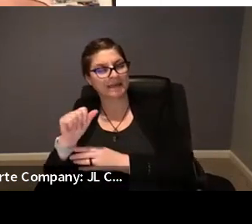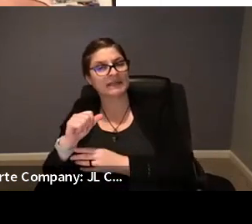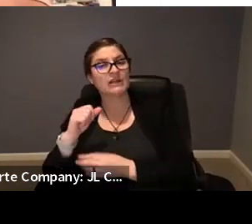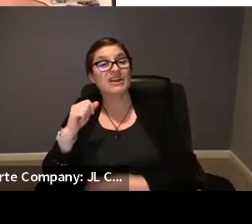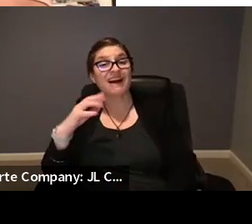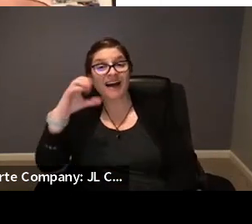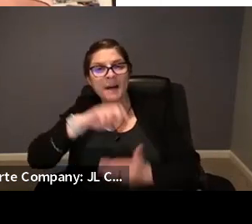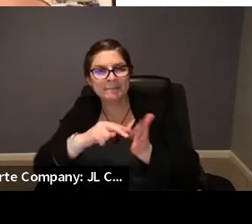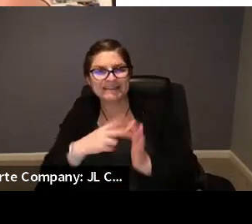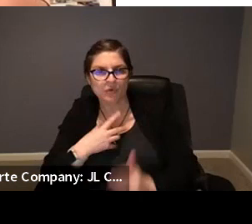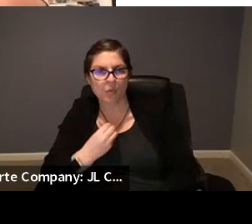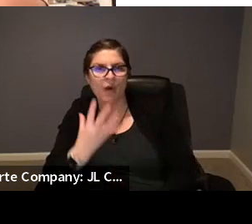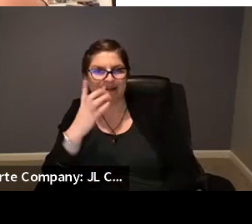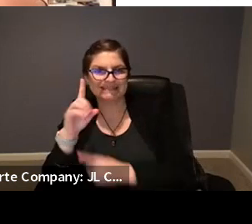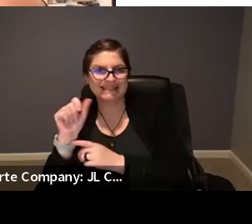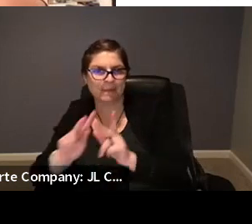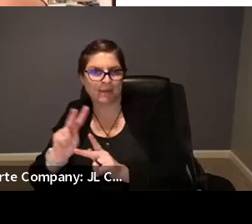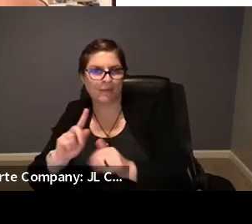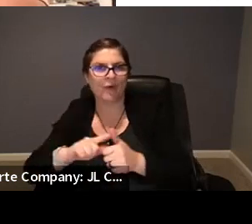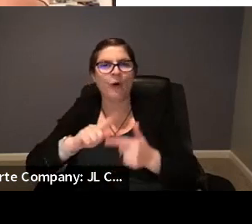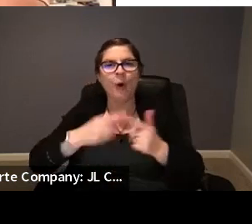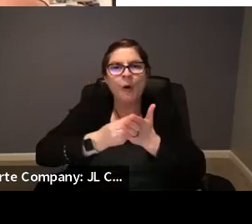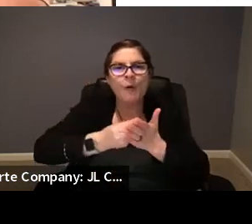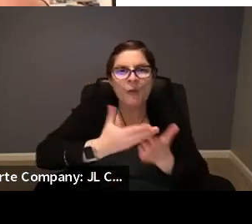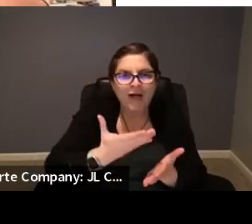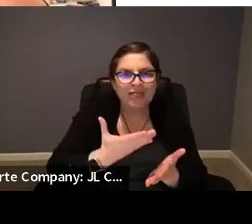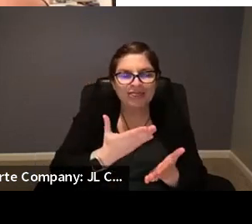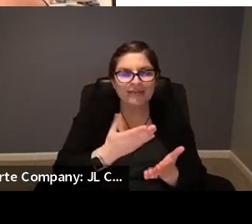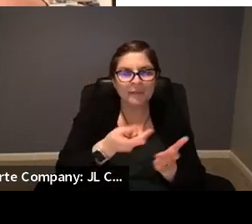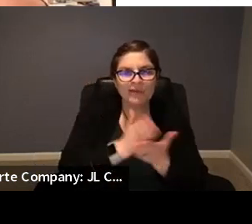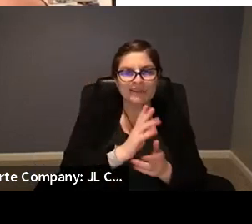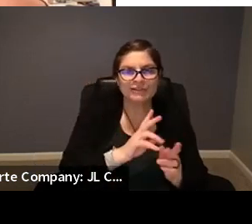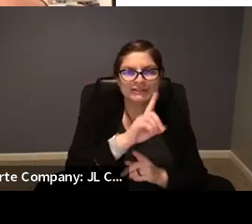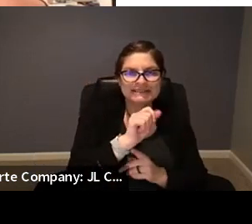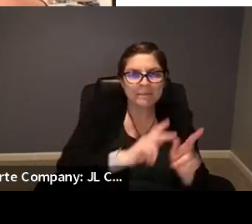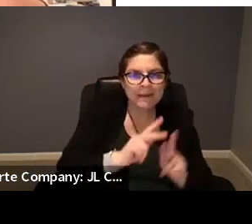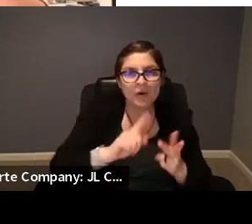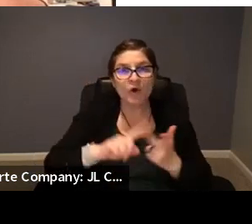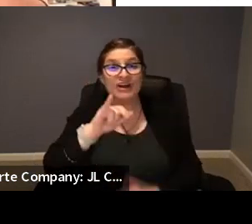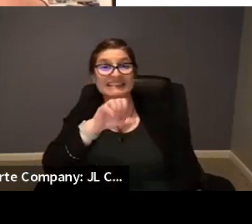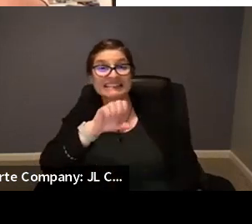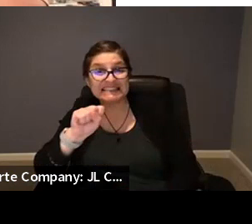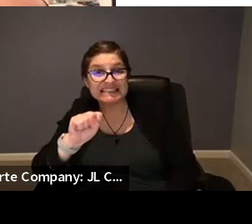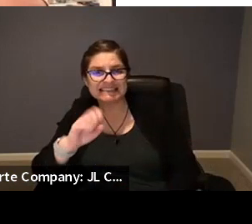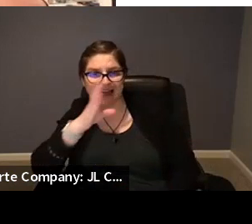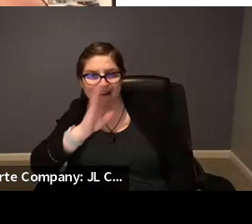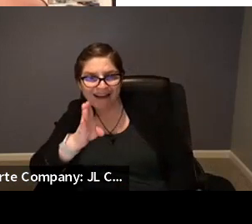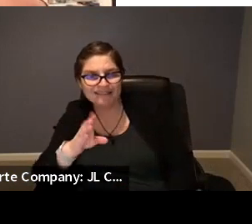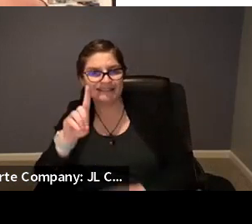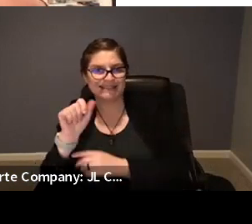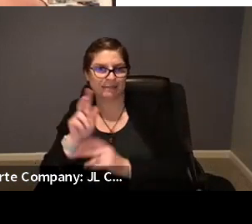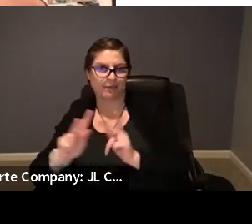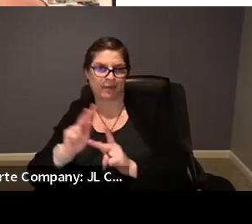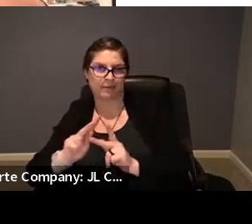white disabled people, wealth privileged disabled people, cis het disabled people,